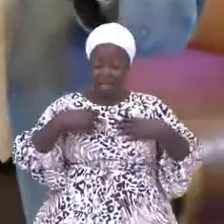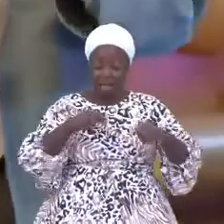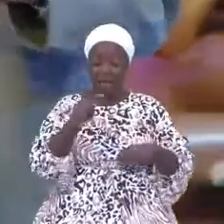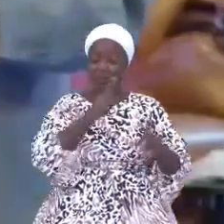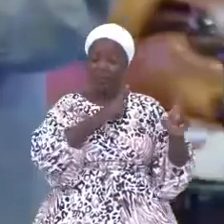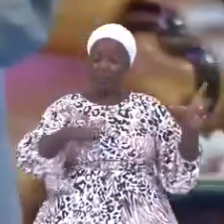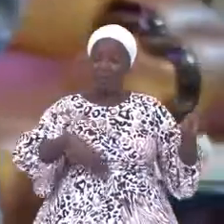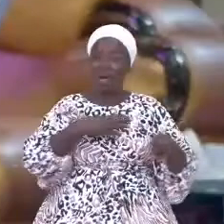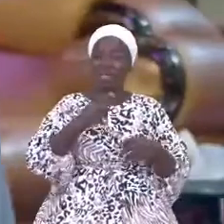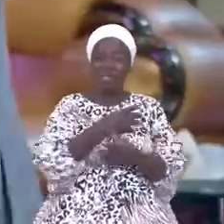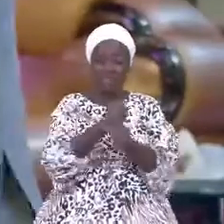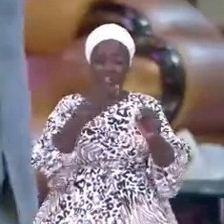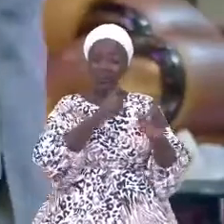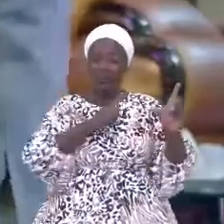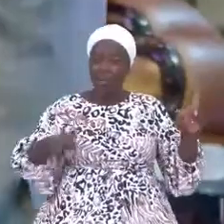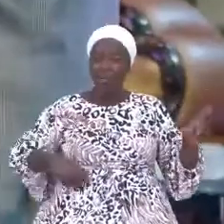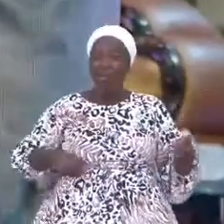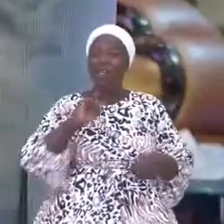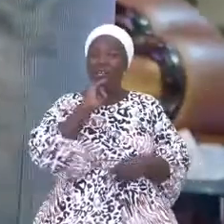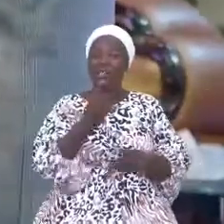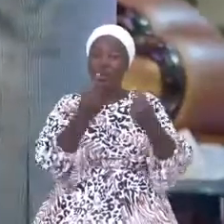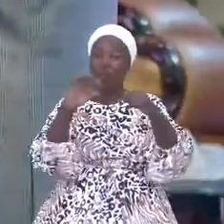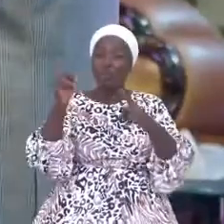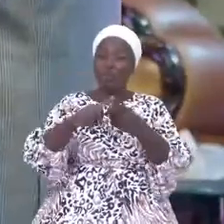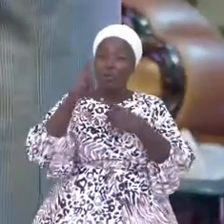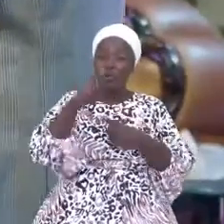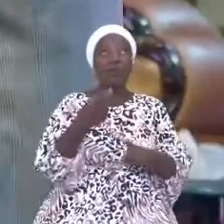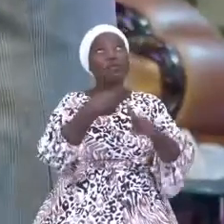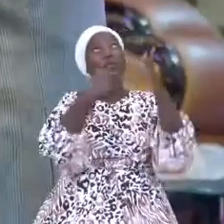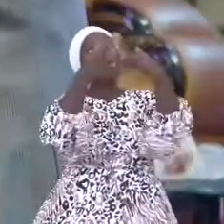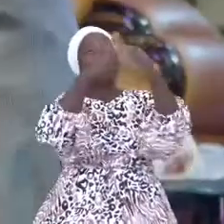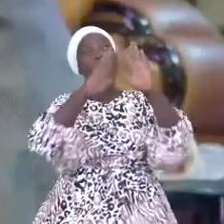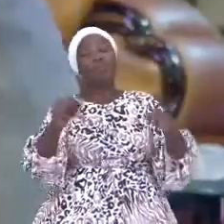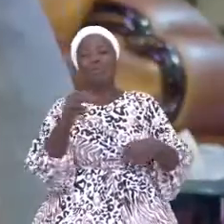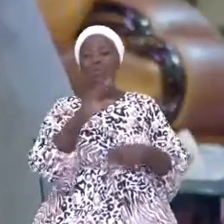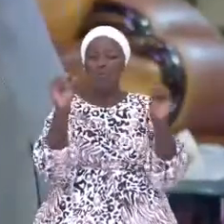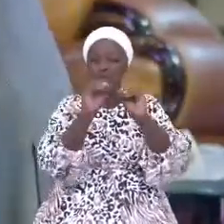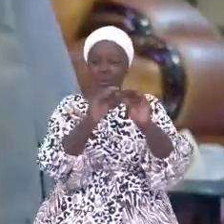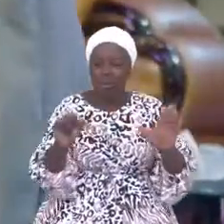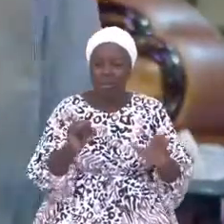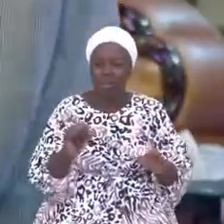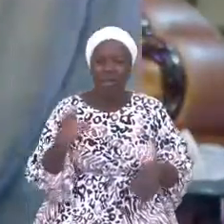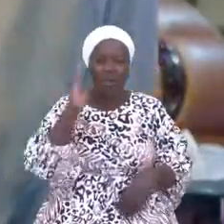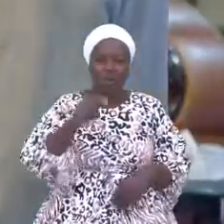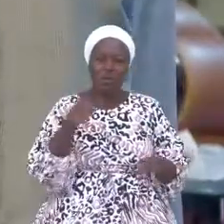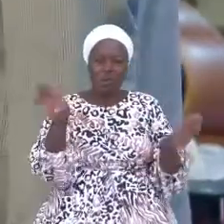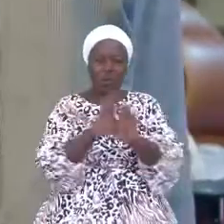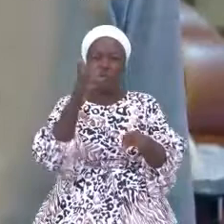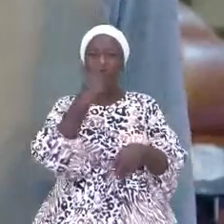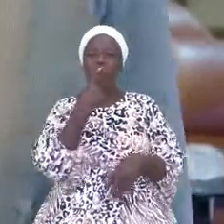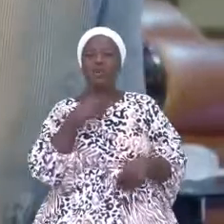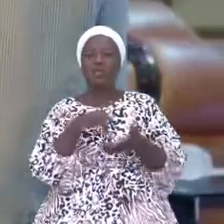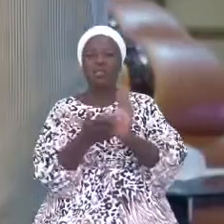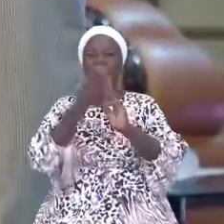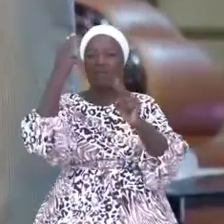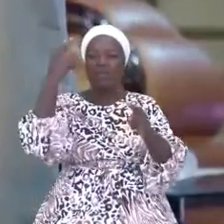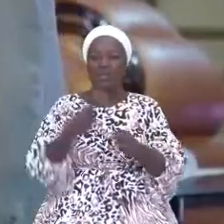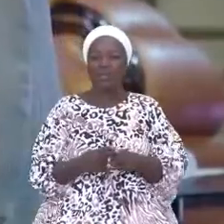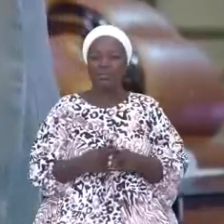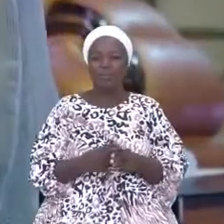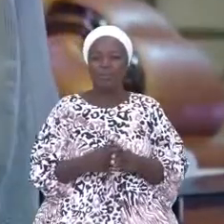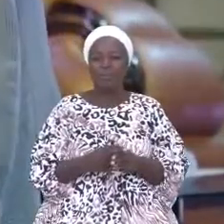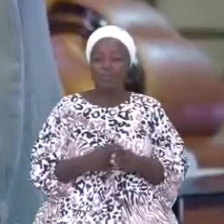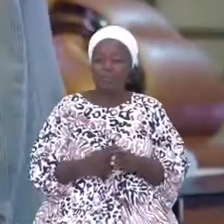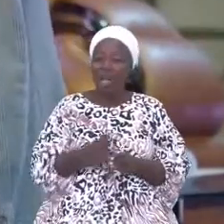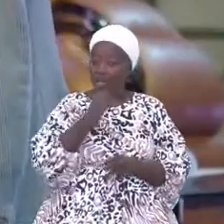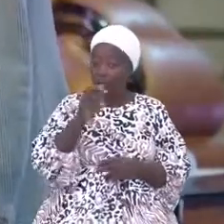and the salvation of God is coming to you from heaven. Nothing will shut your mouth in Jesus' name. And so